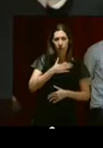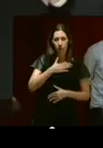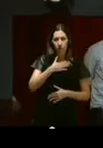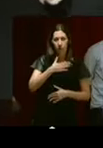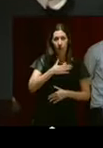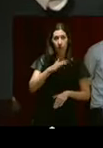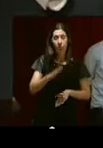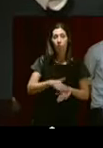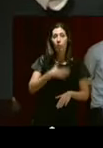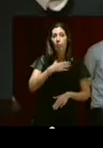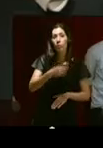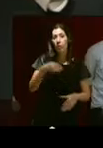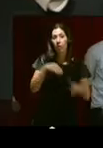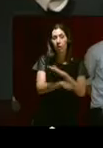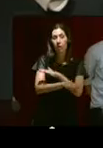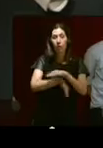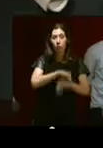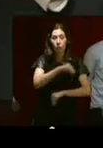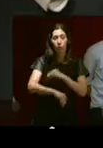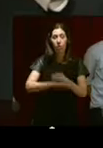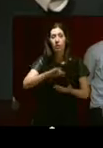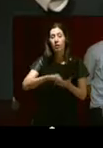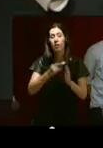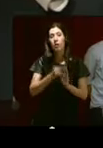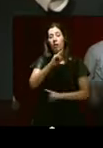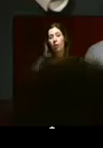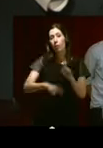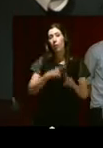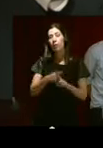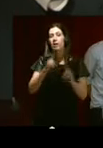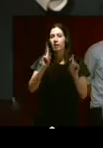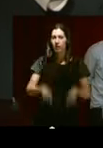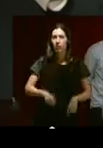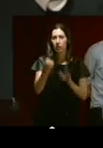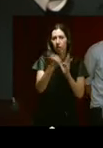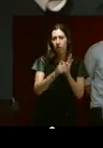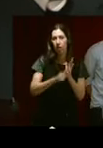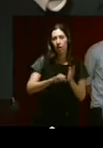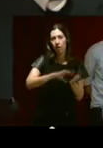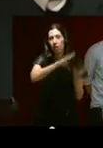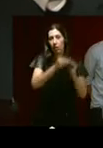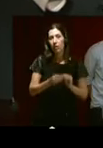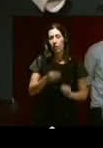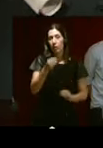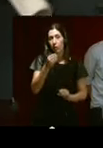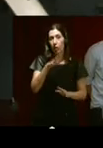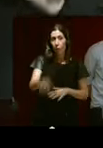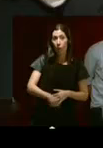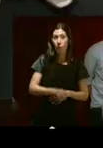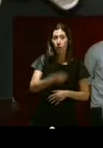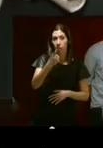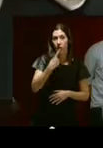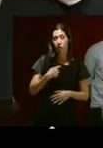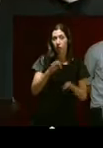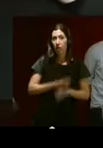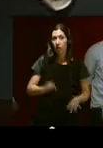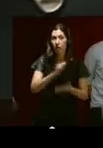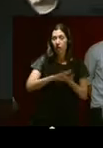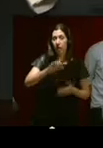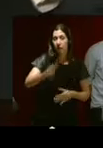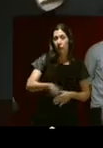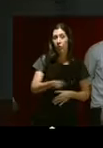top-level mobile device that I purchased myself in order to access this technology, and of course I will have to purchase this